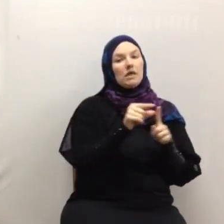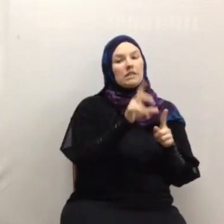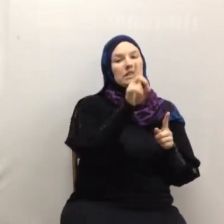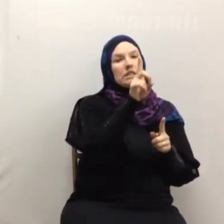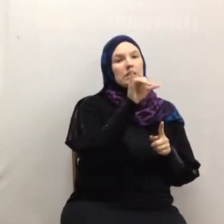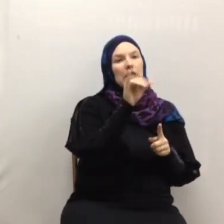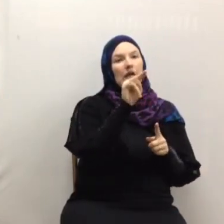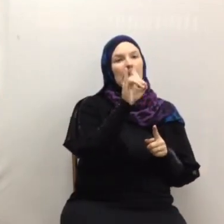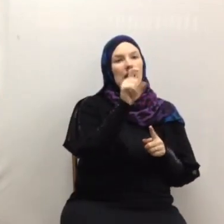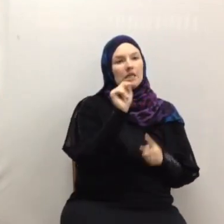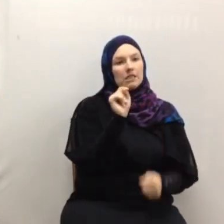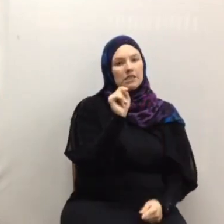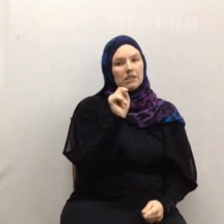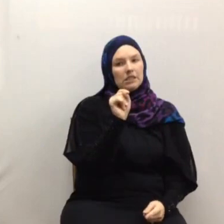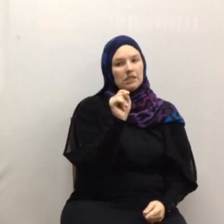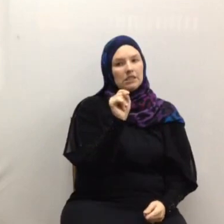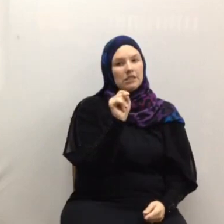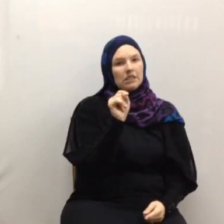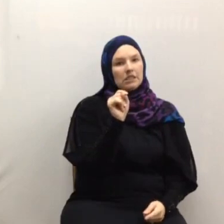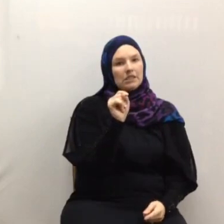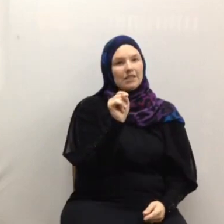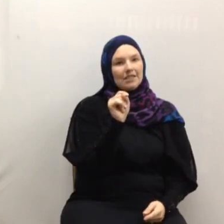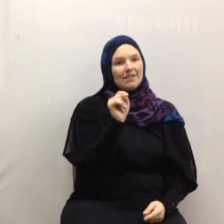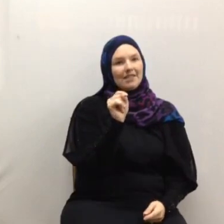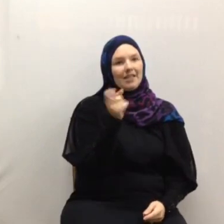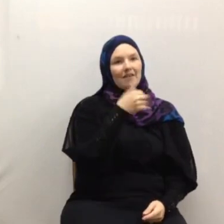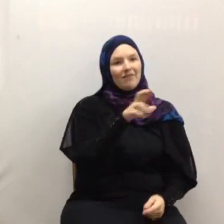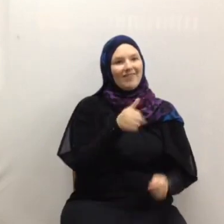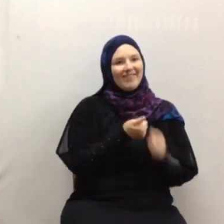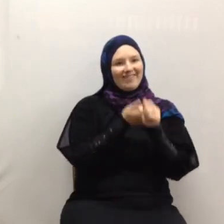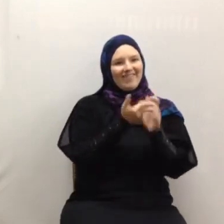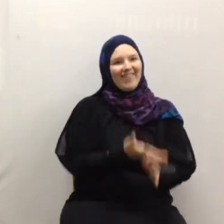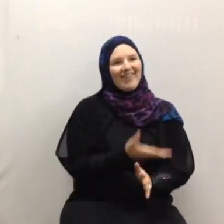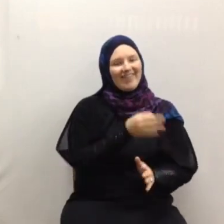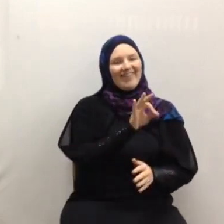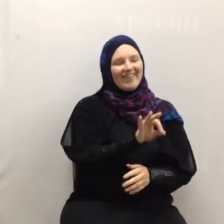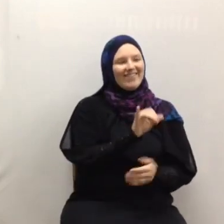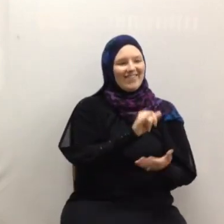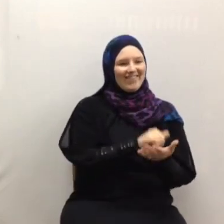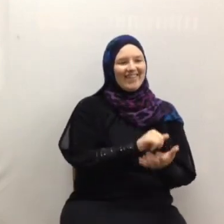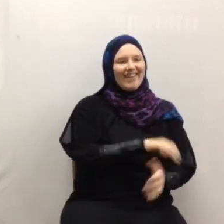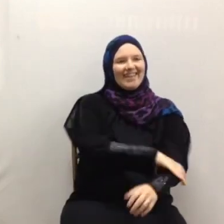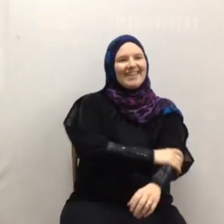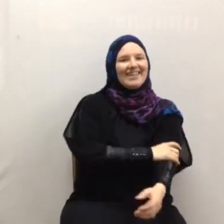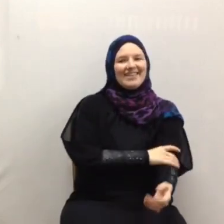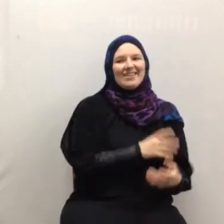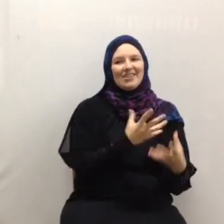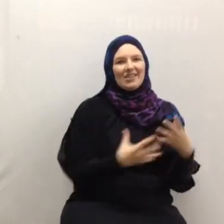and for the borrower of the loan to engage in a debt agreement.